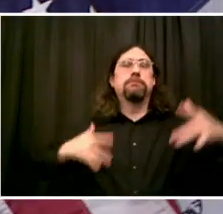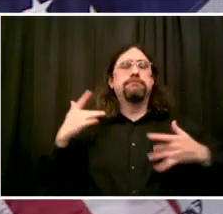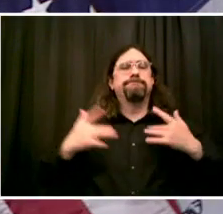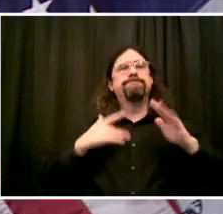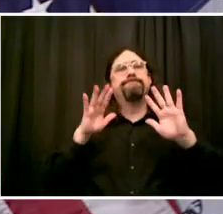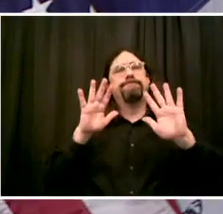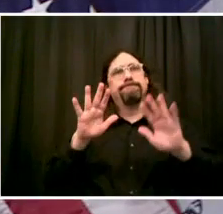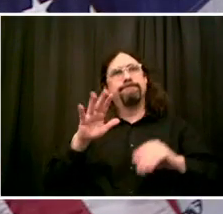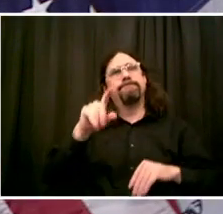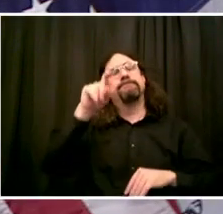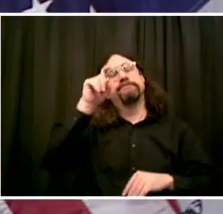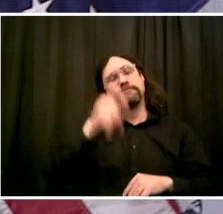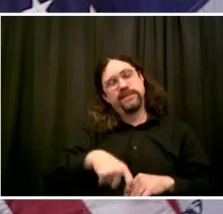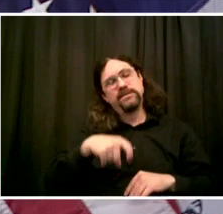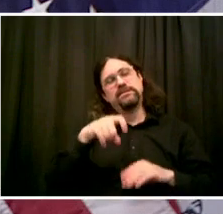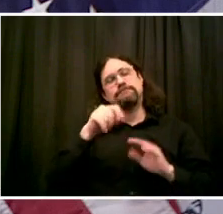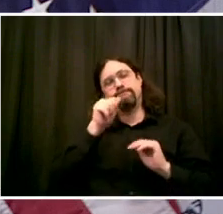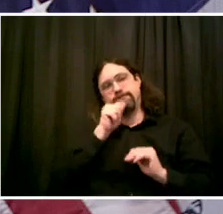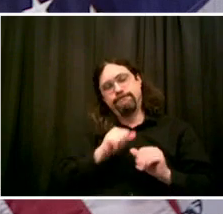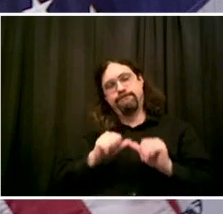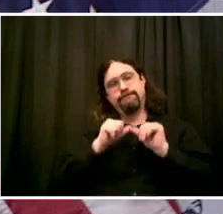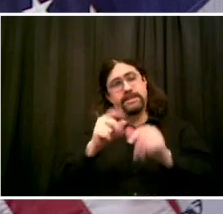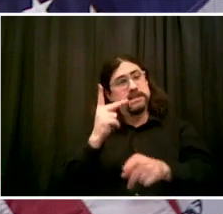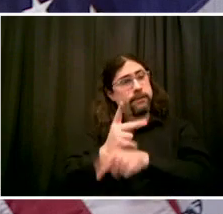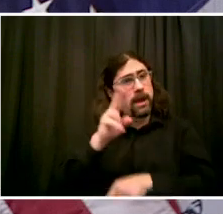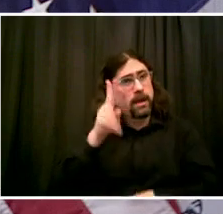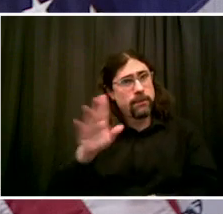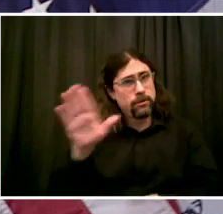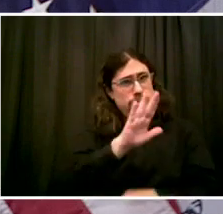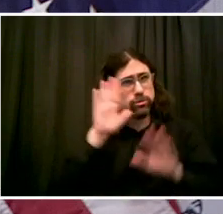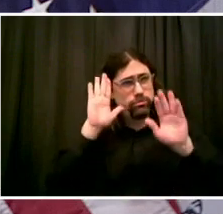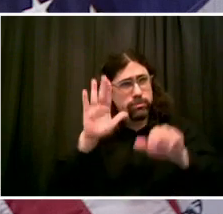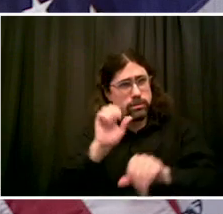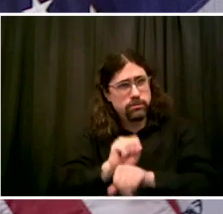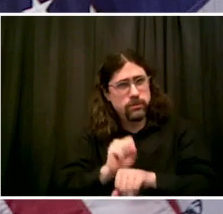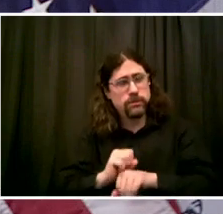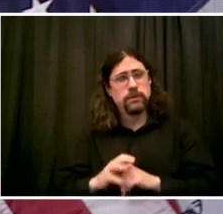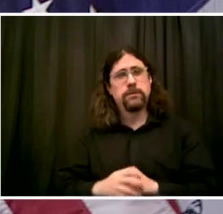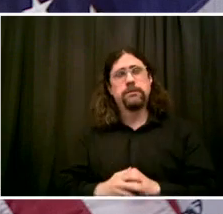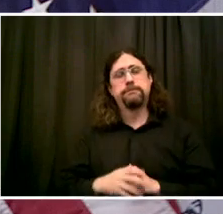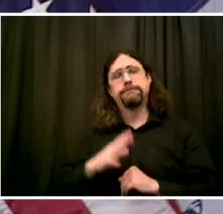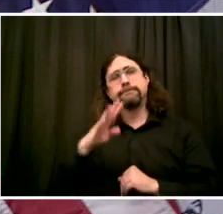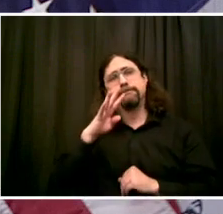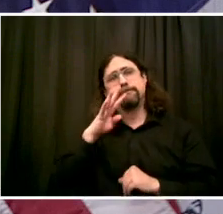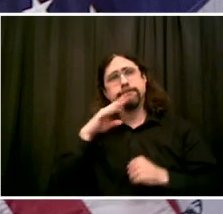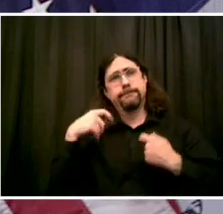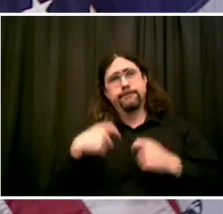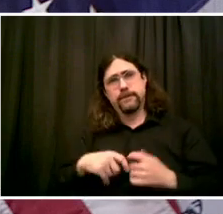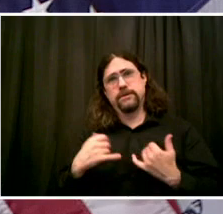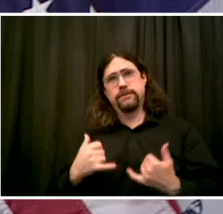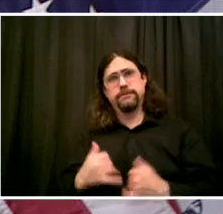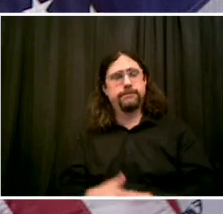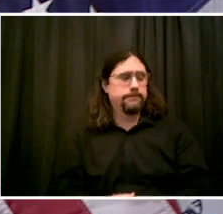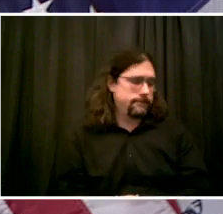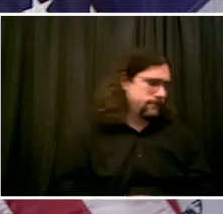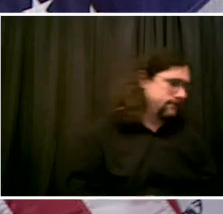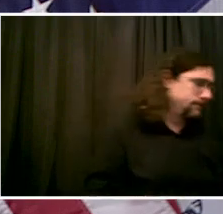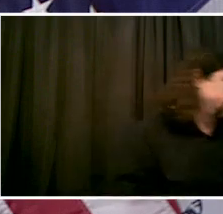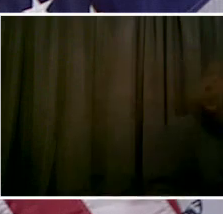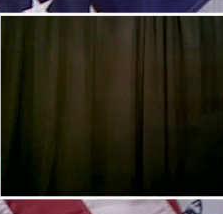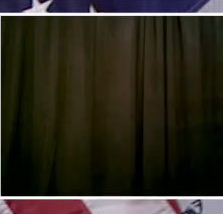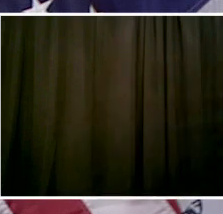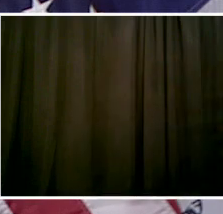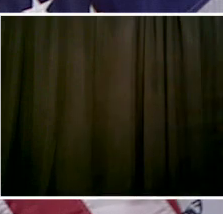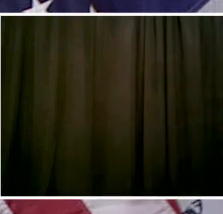Aunque ya tenemos nuevas armas, la mejor manera de seguir ganando